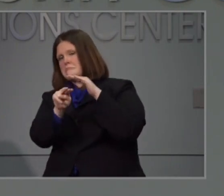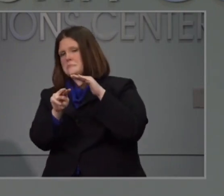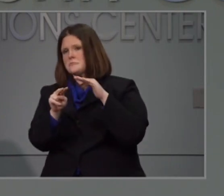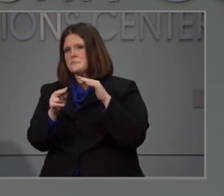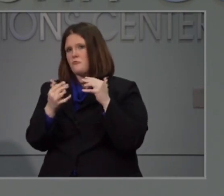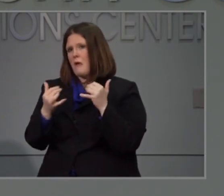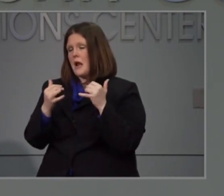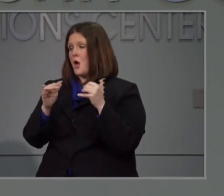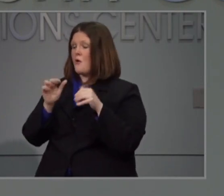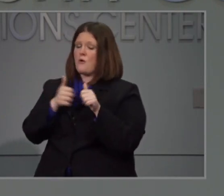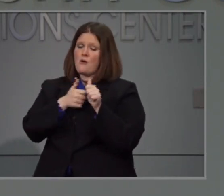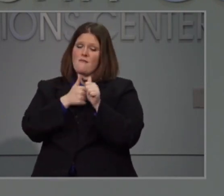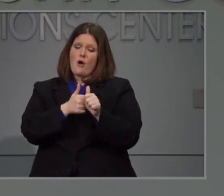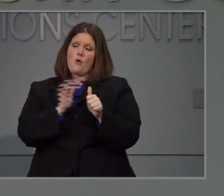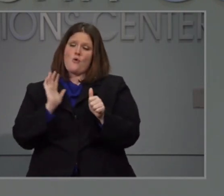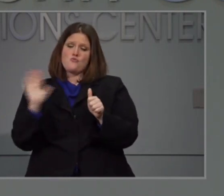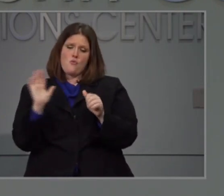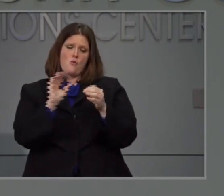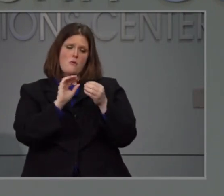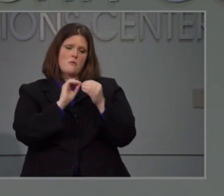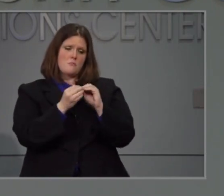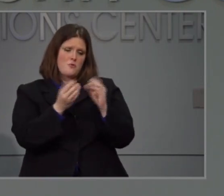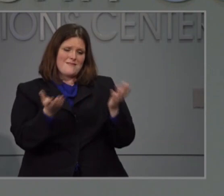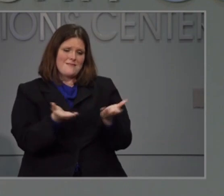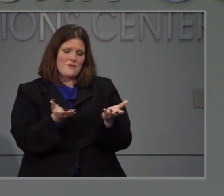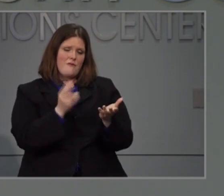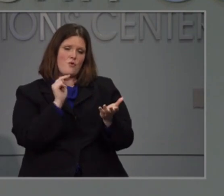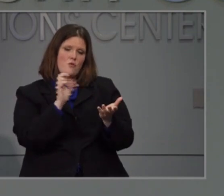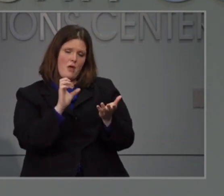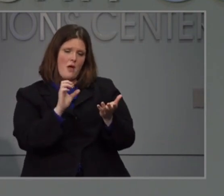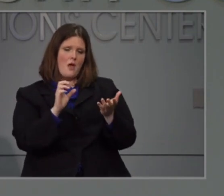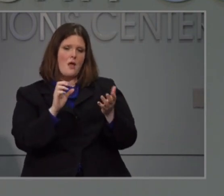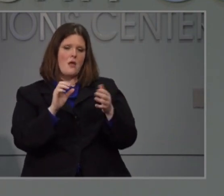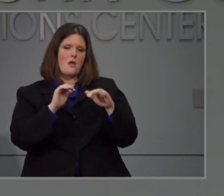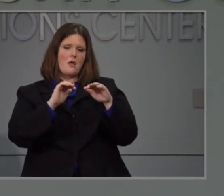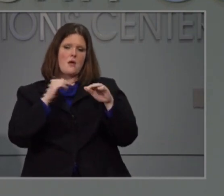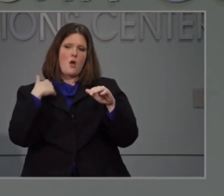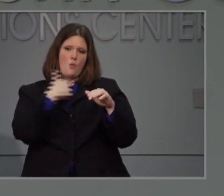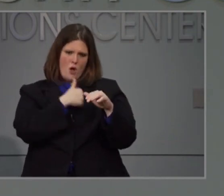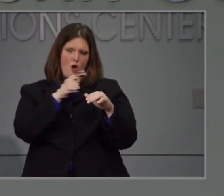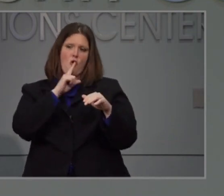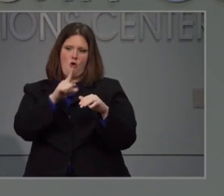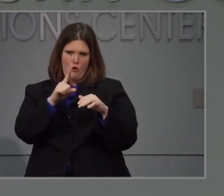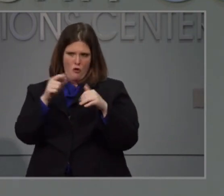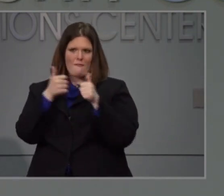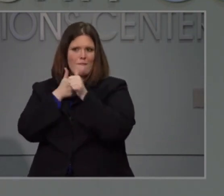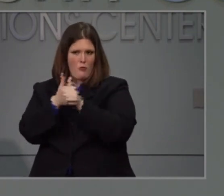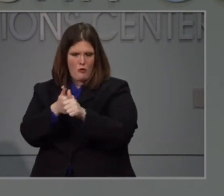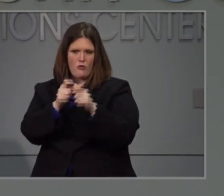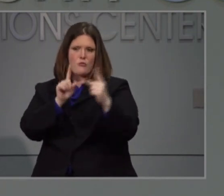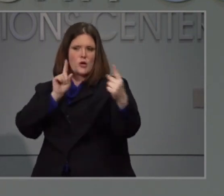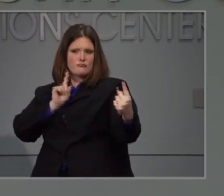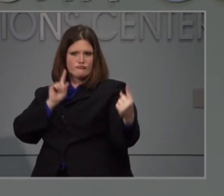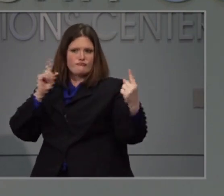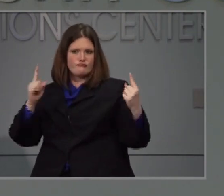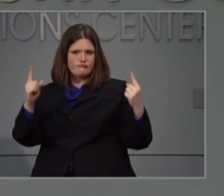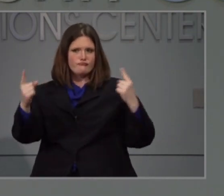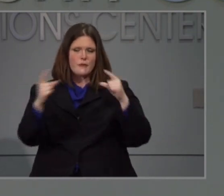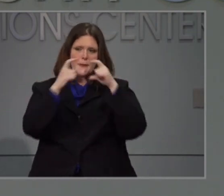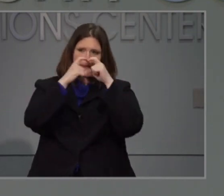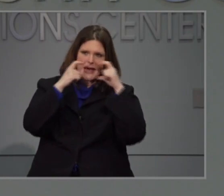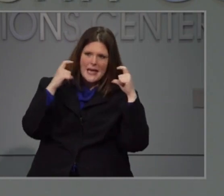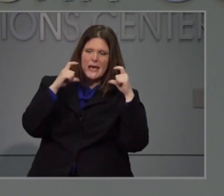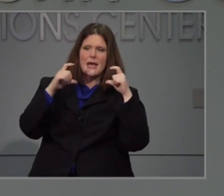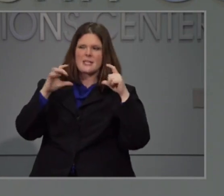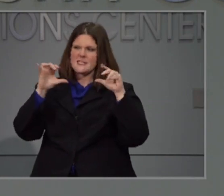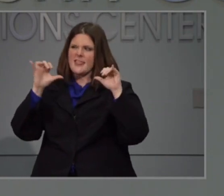on current trends and how well North Carolina is doing with social distancing and mask wearing and things of the like. Do